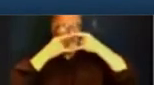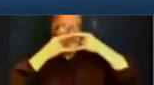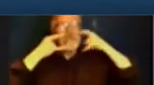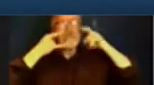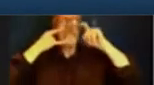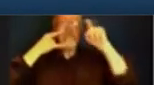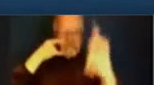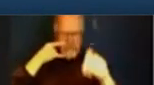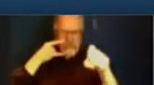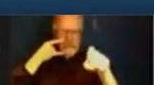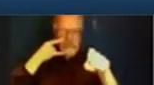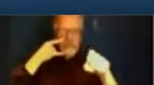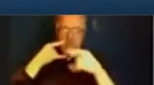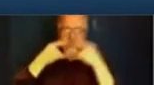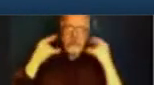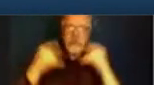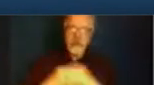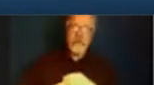look,